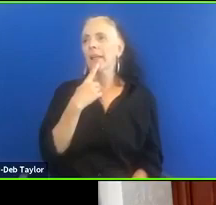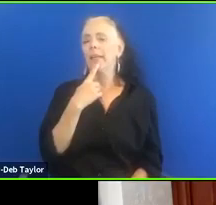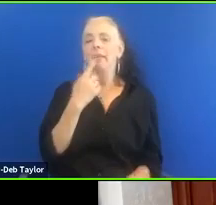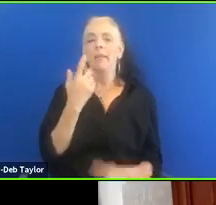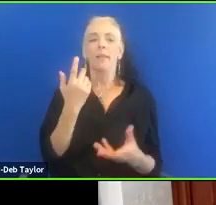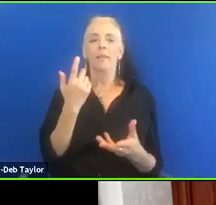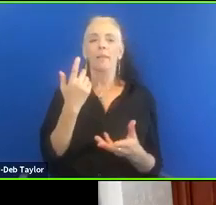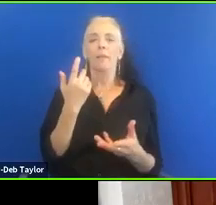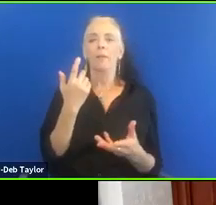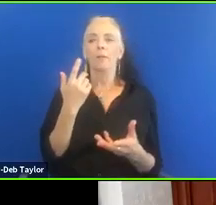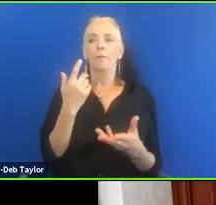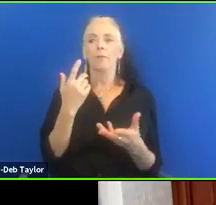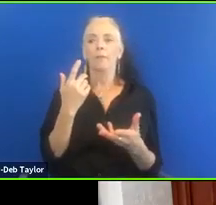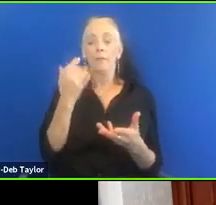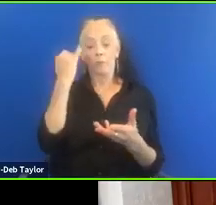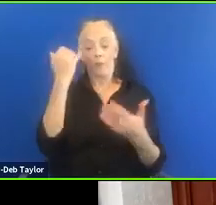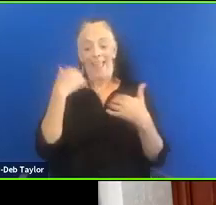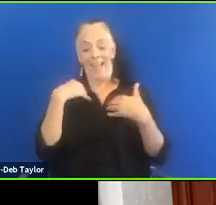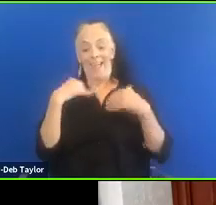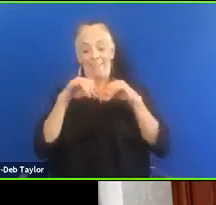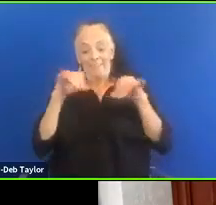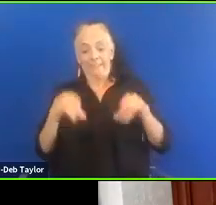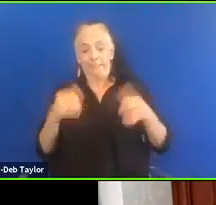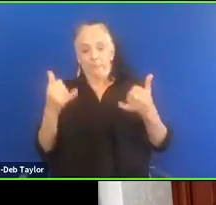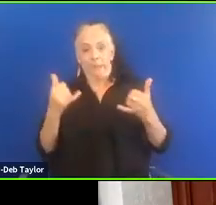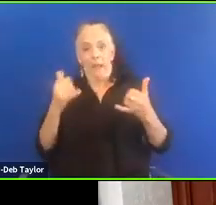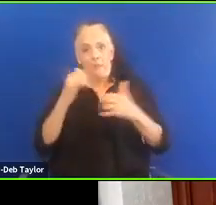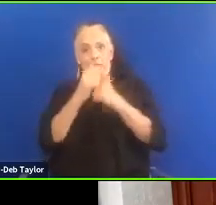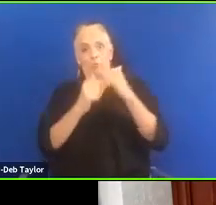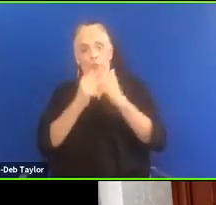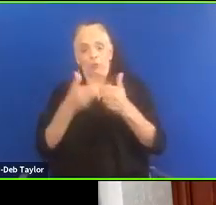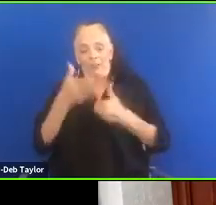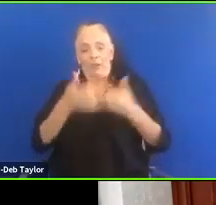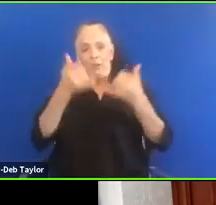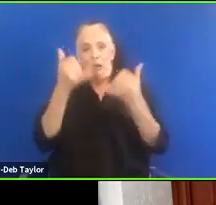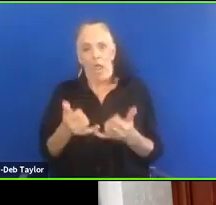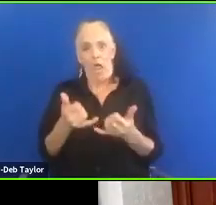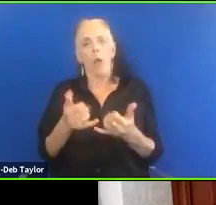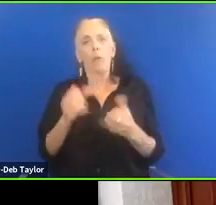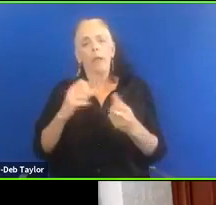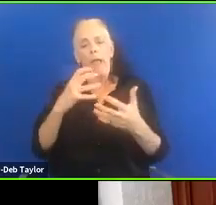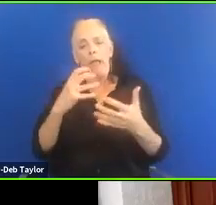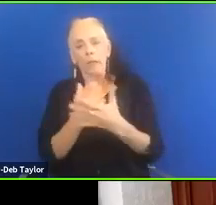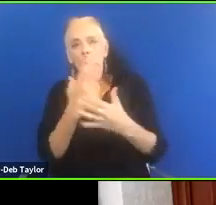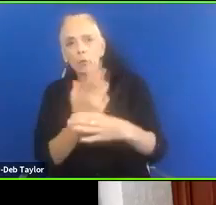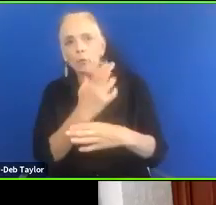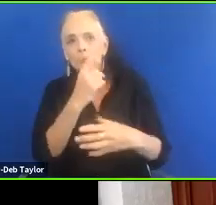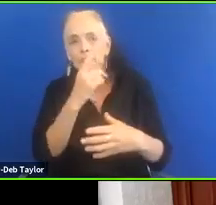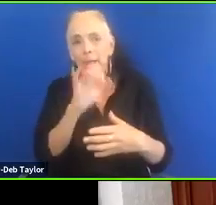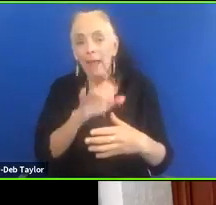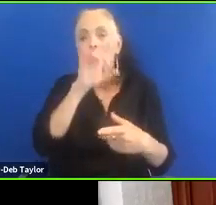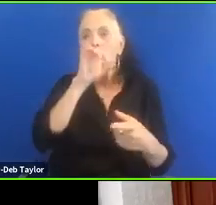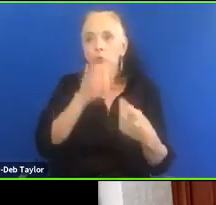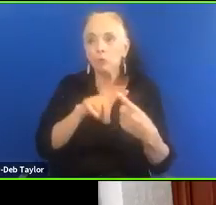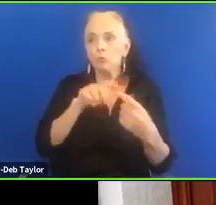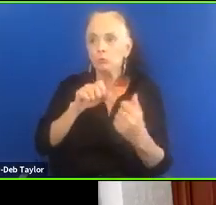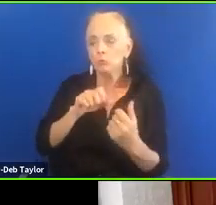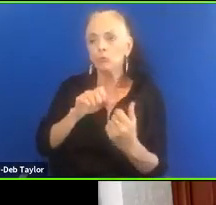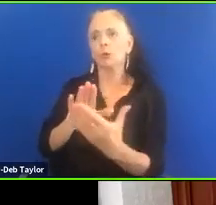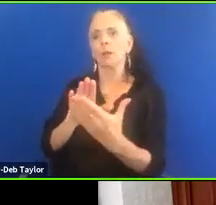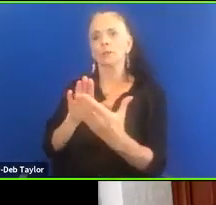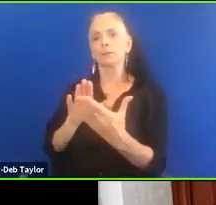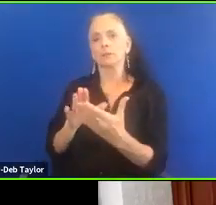utilize the infrastructure at our disposal to address the immediate harm and hurting that's happening. What